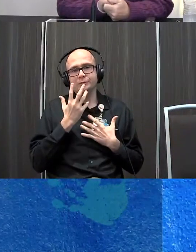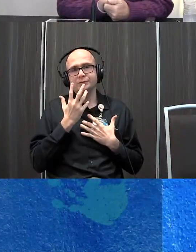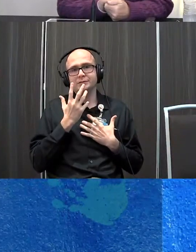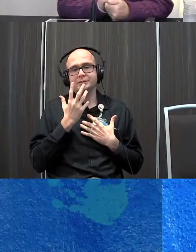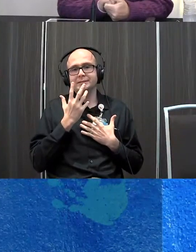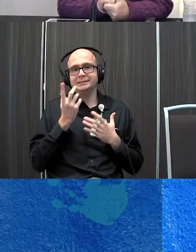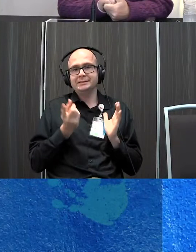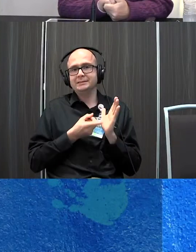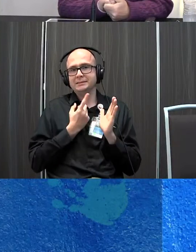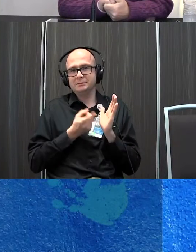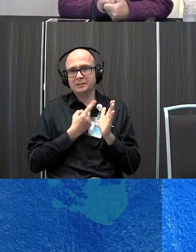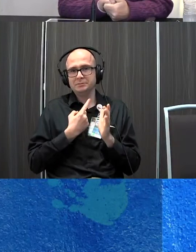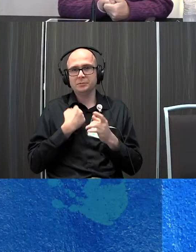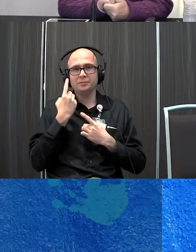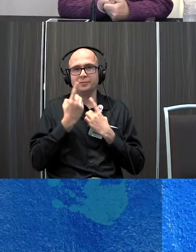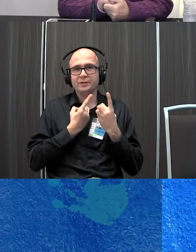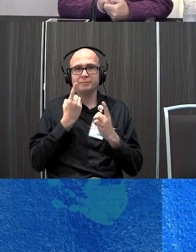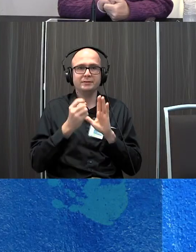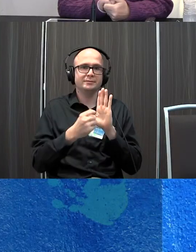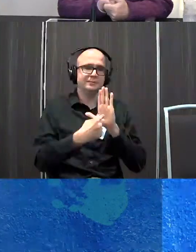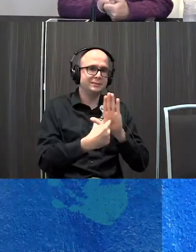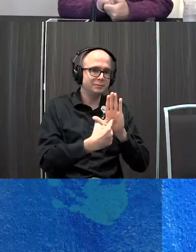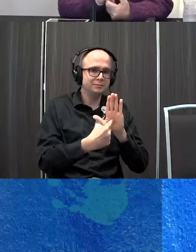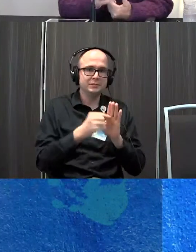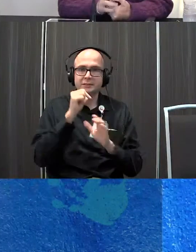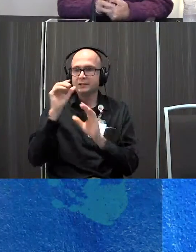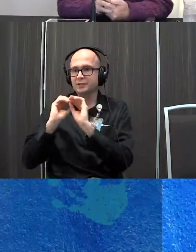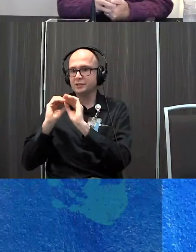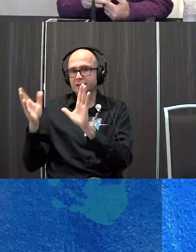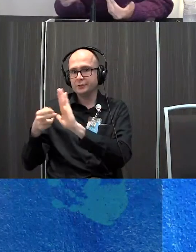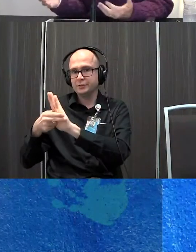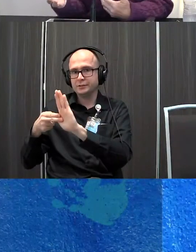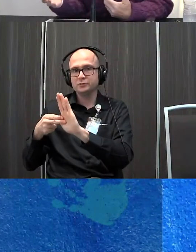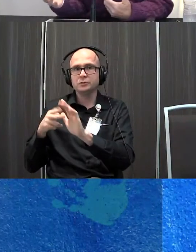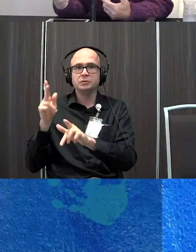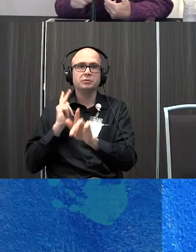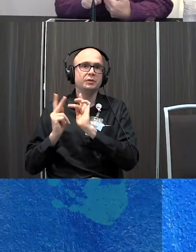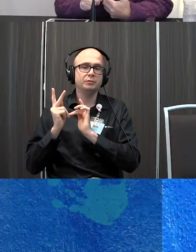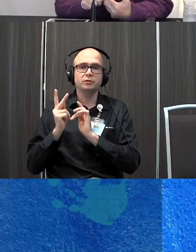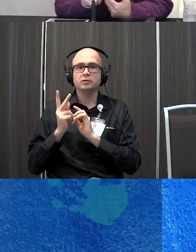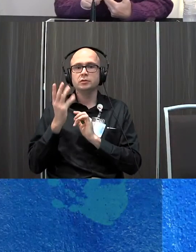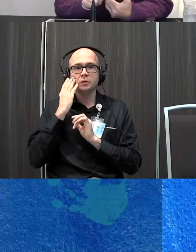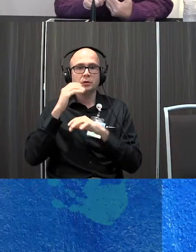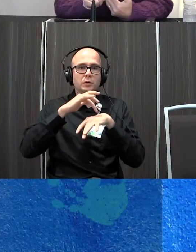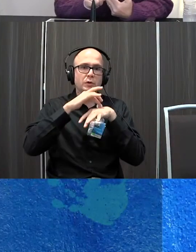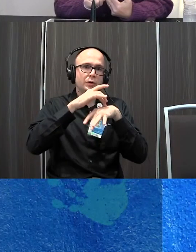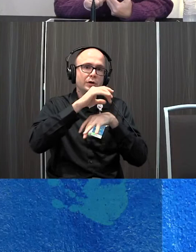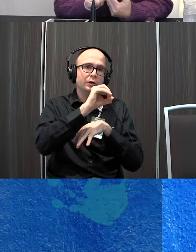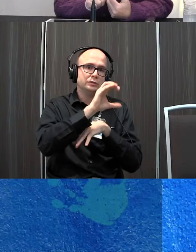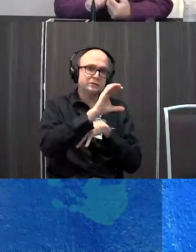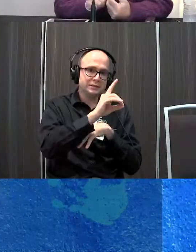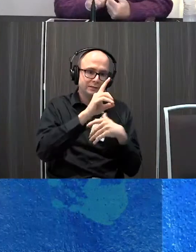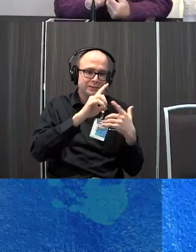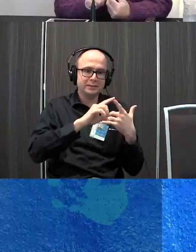Unfortunately, sometimes we have to think about symptoms rather than a real clear diagnosis. So people have asked things about OCD, anxiety,